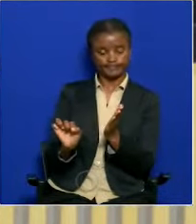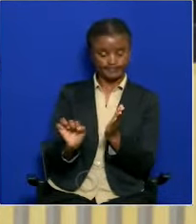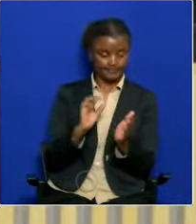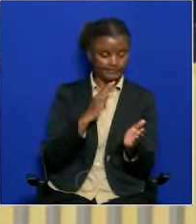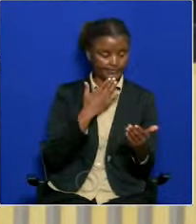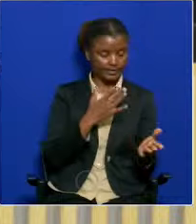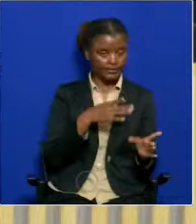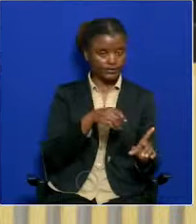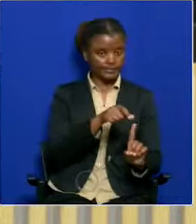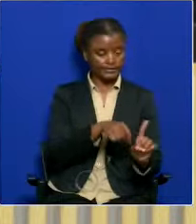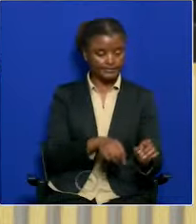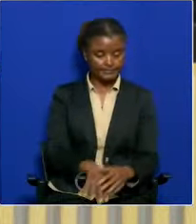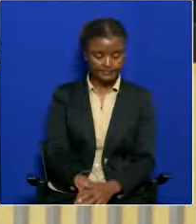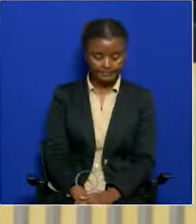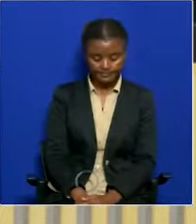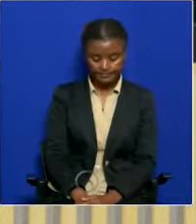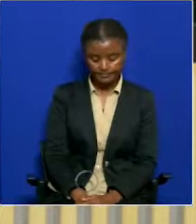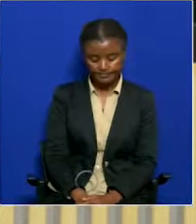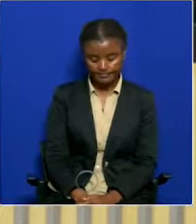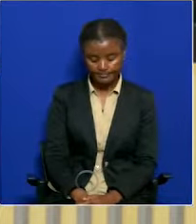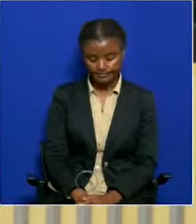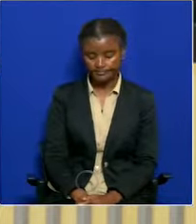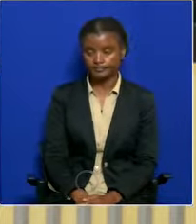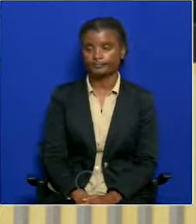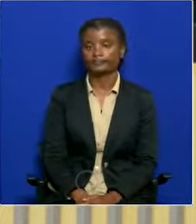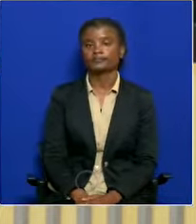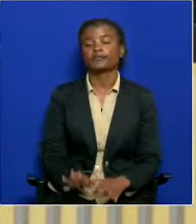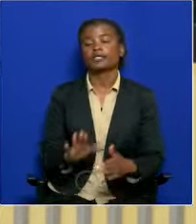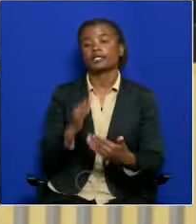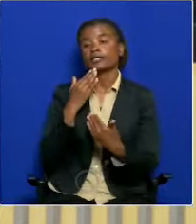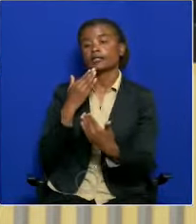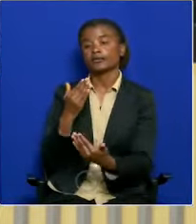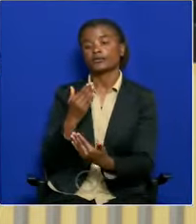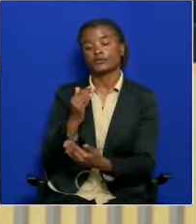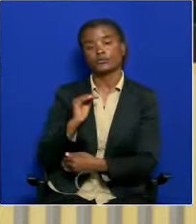Thank you, Ms. Sigels-Nube. Yes, Ms. Poe.